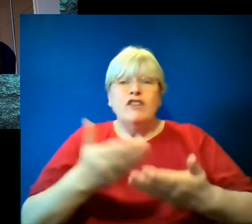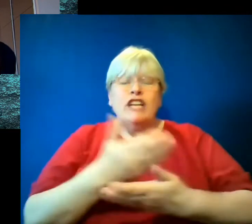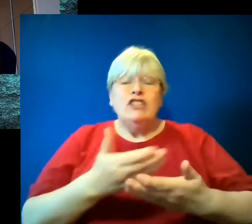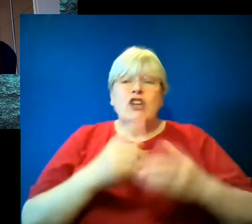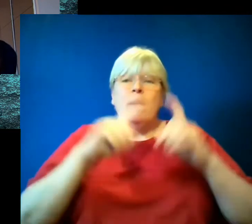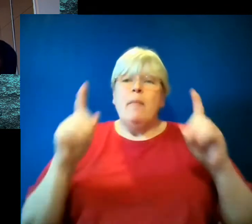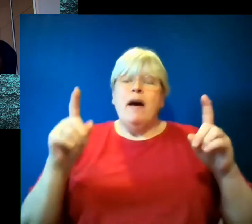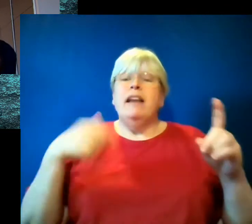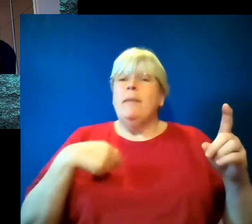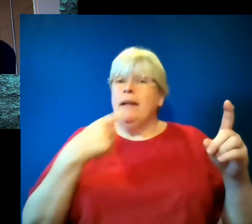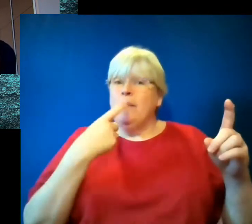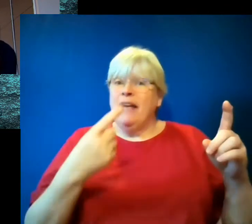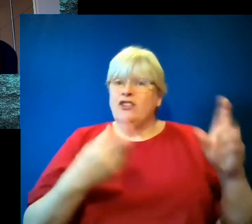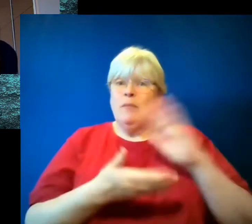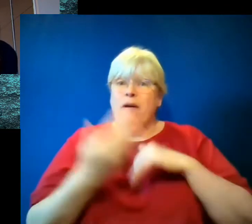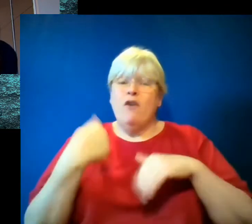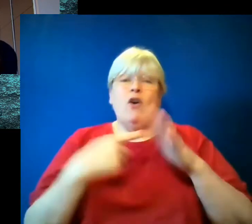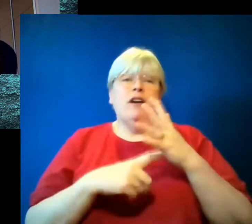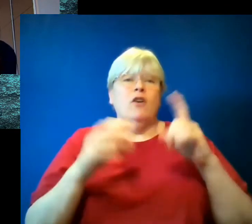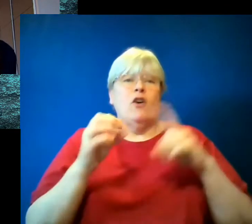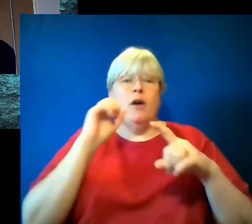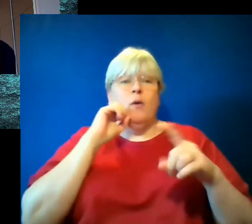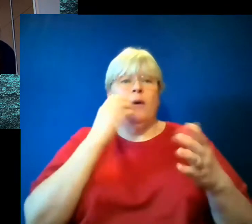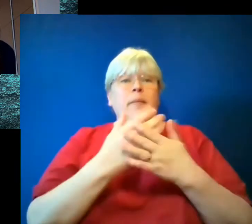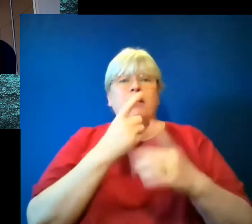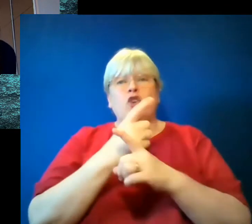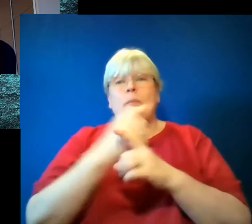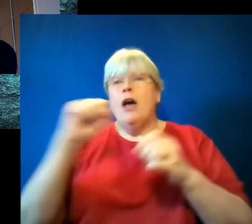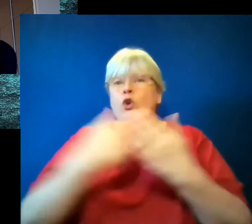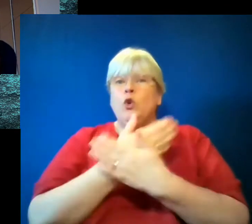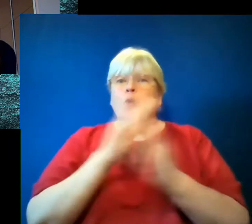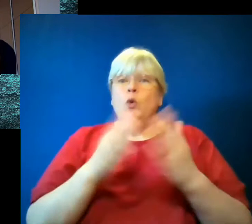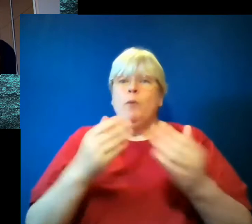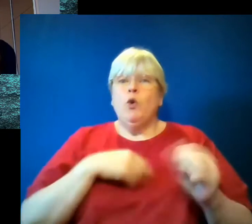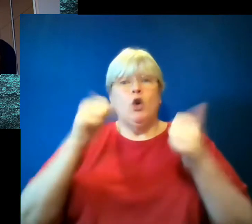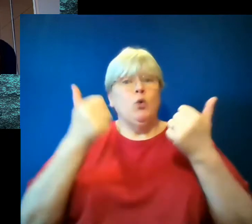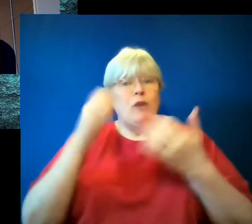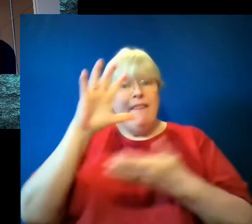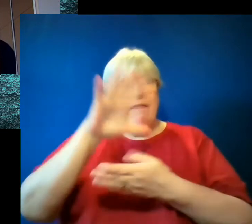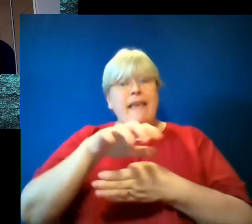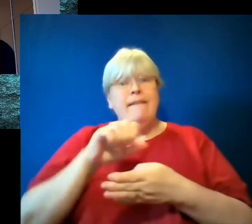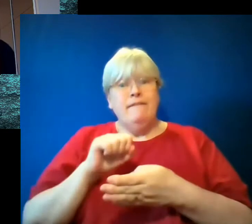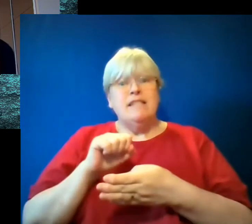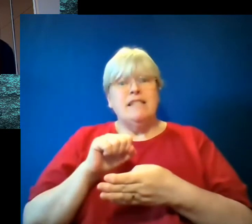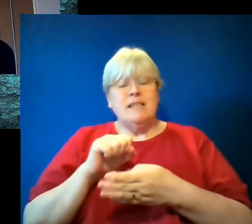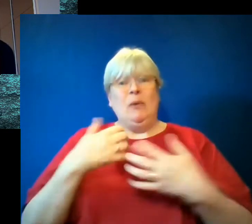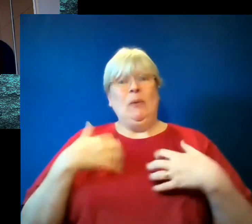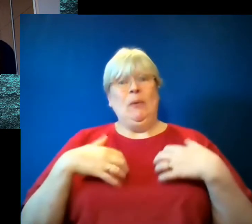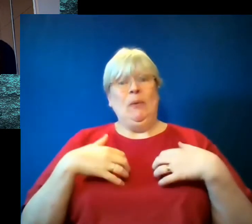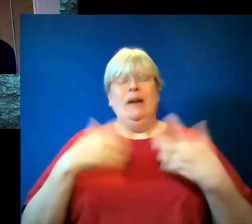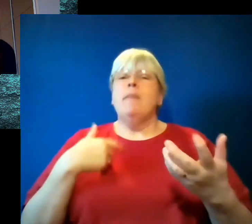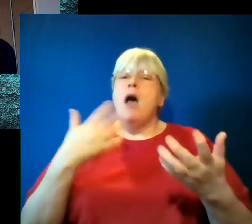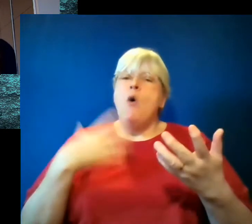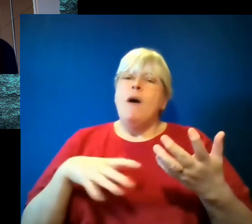did mention at the top that we're going to be talking about your new book, The Good Thieves, which I'm very excited about, I do want to